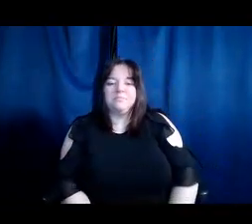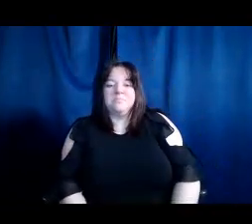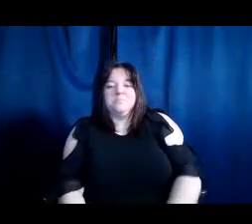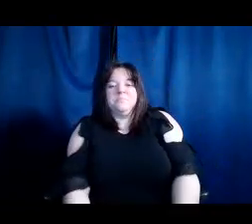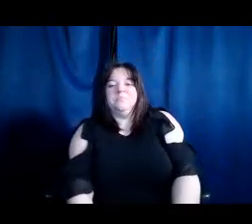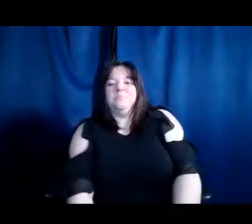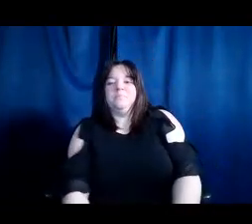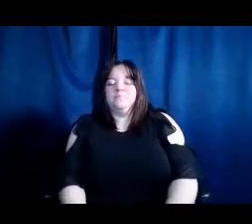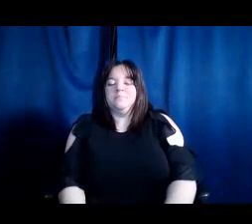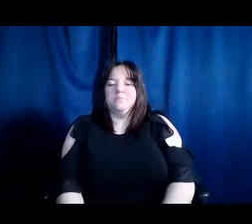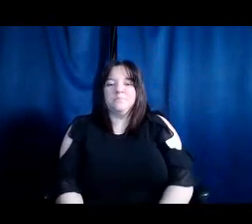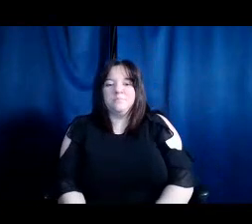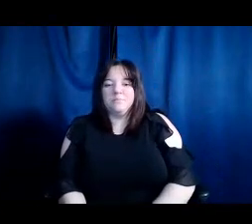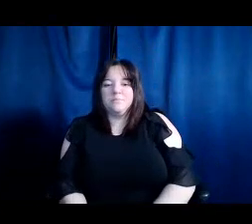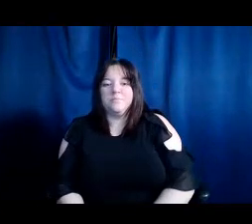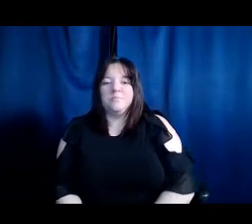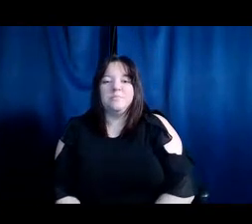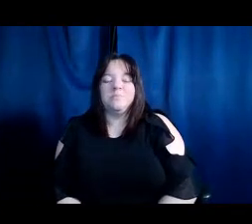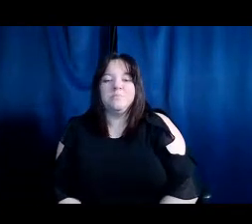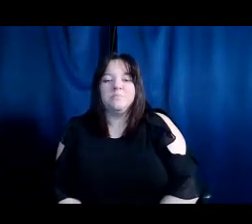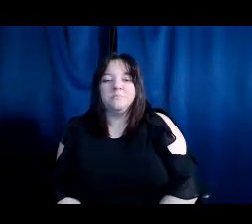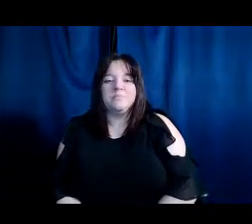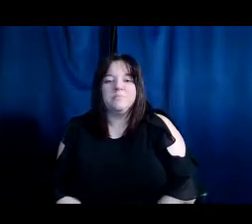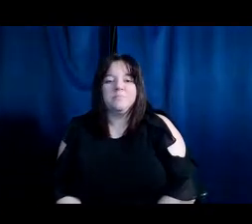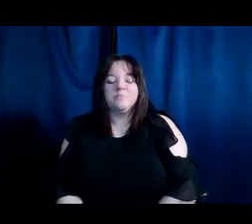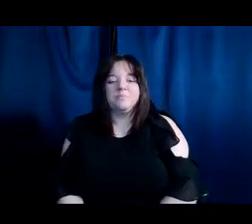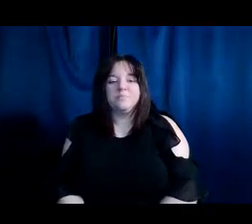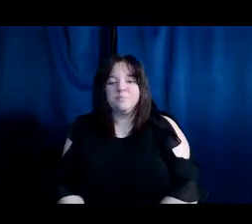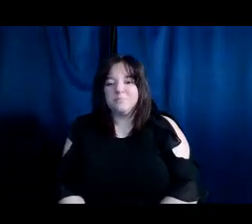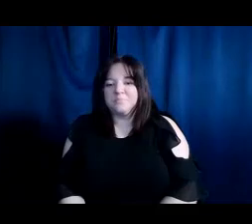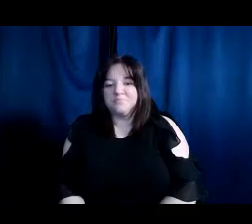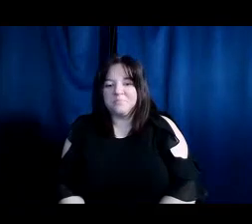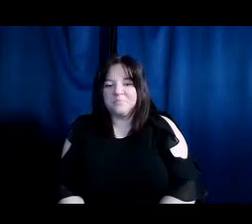Delectable. Pink icing is piped around a fancy cake.